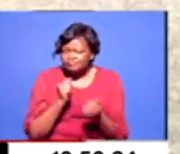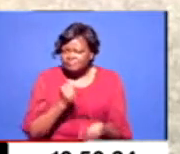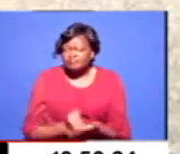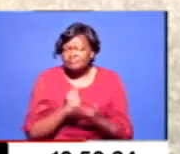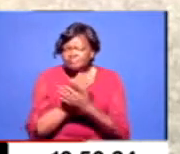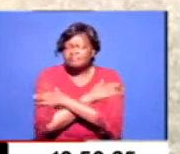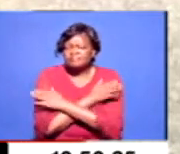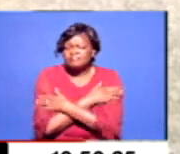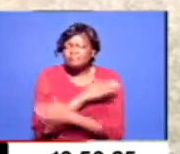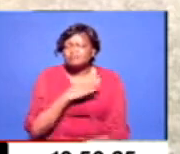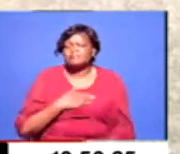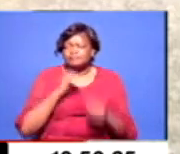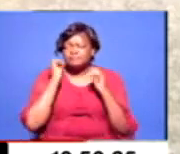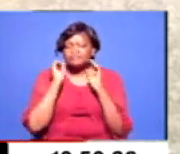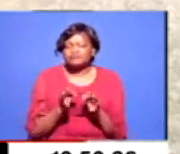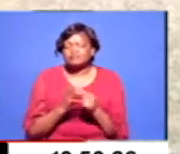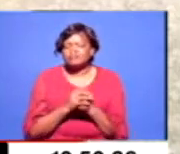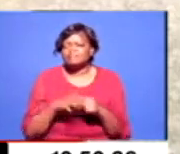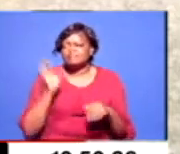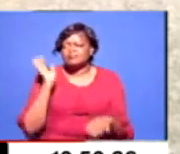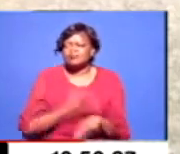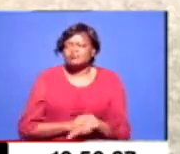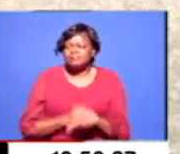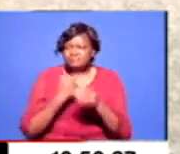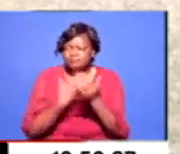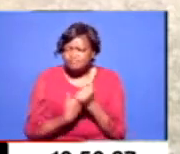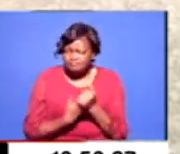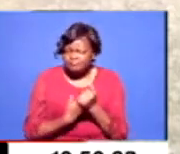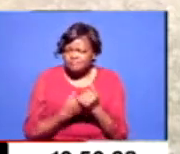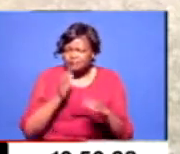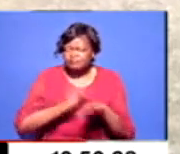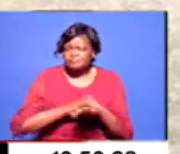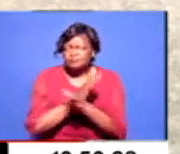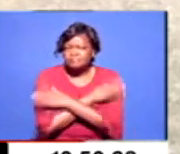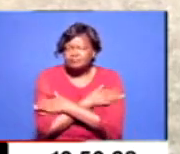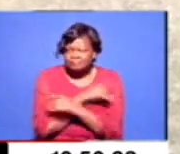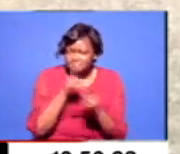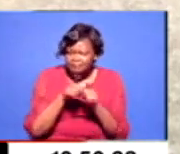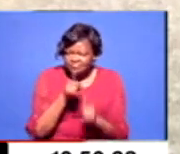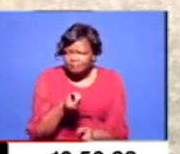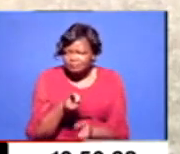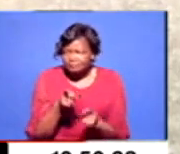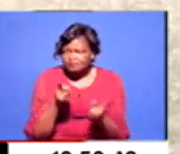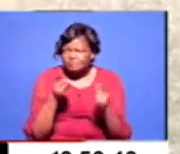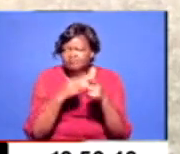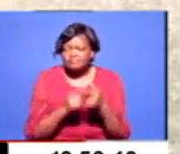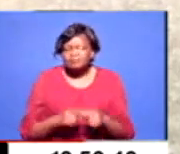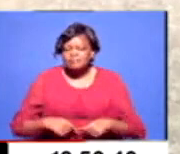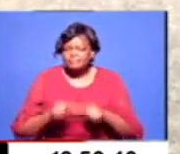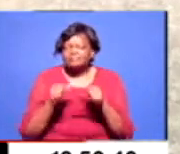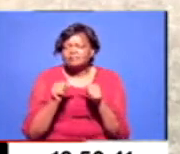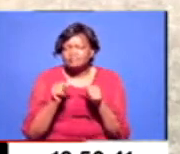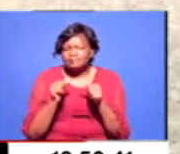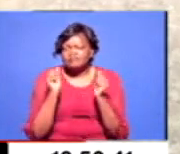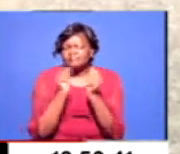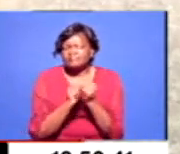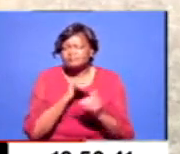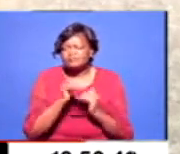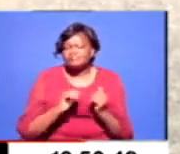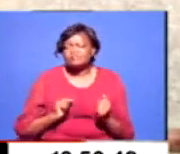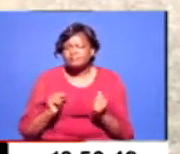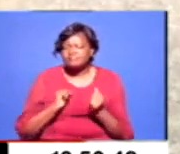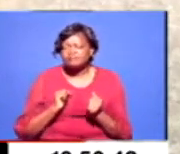Mm-hmm. If we get partners, if we get good friends like you, yes. we will keep all these girls throughout in